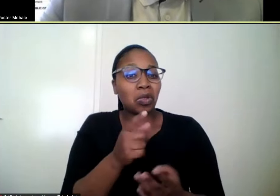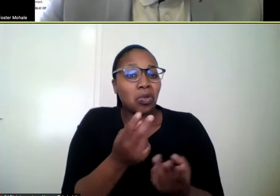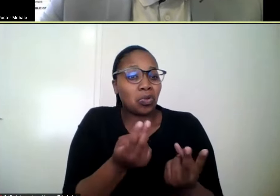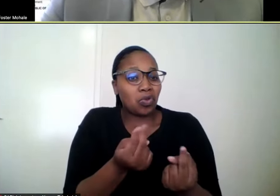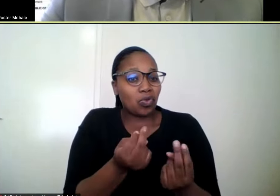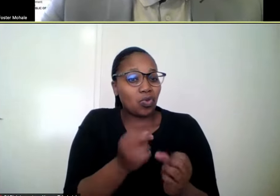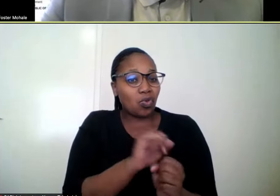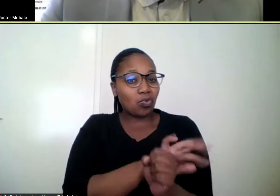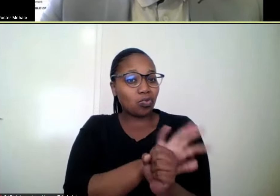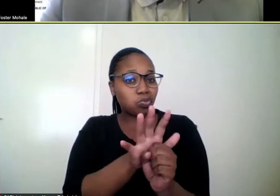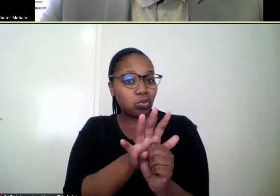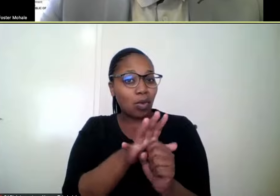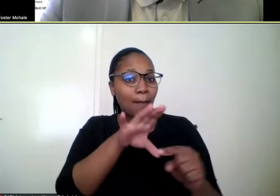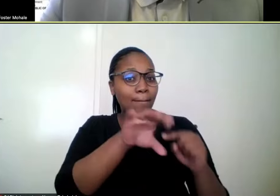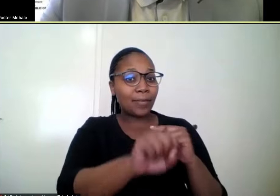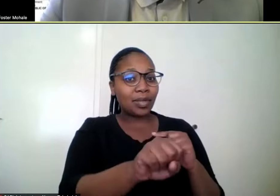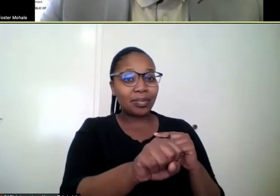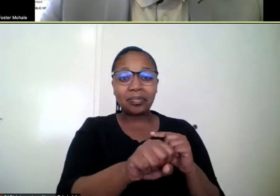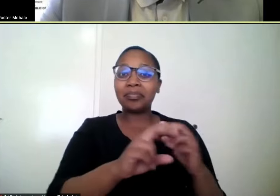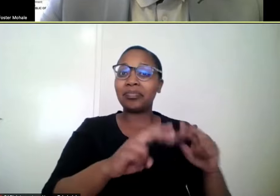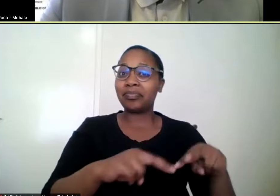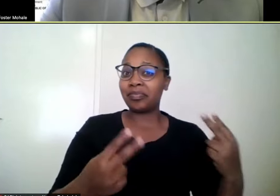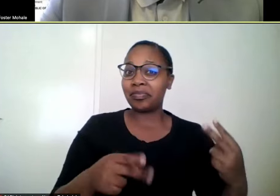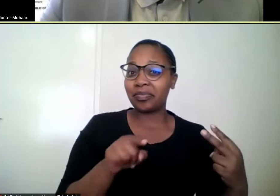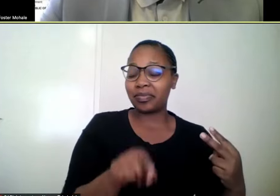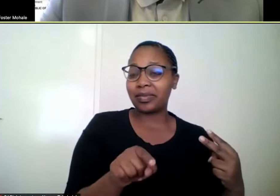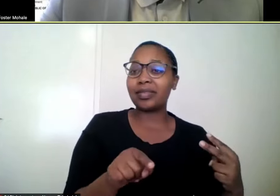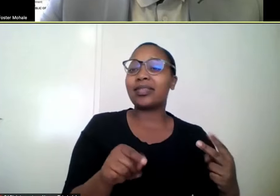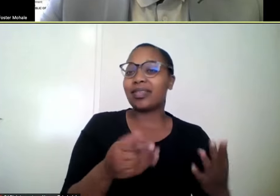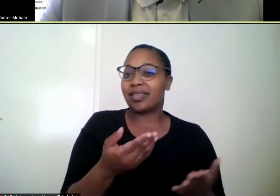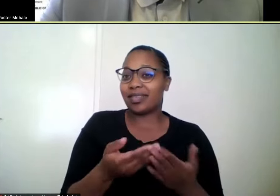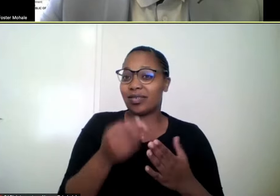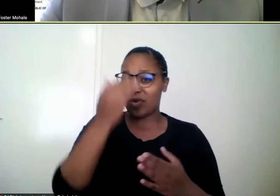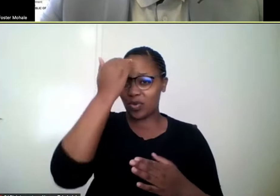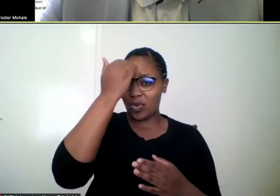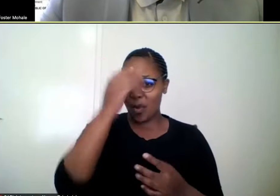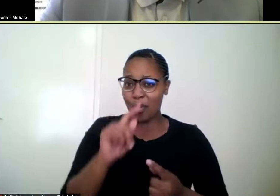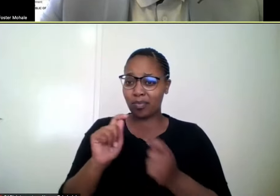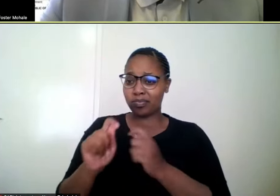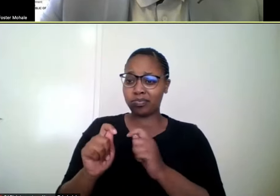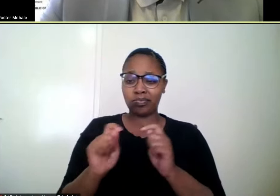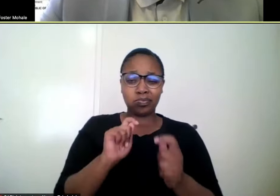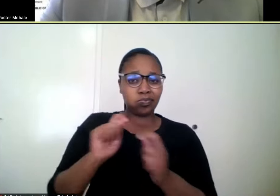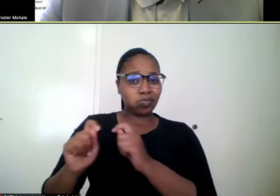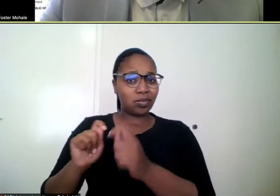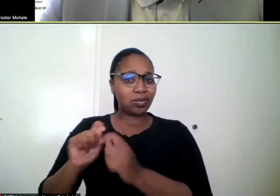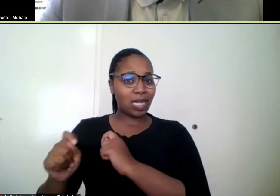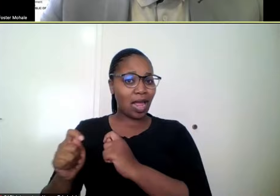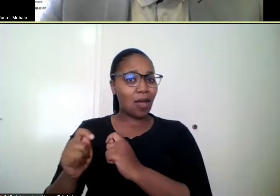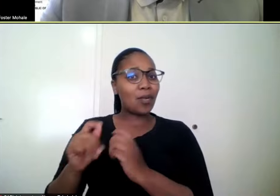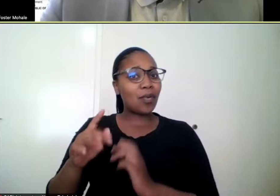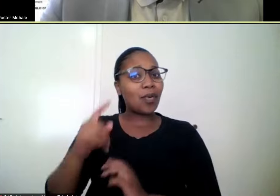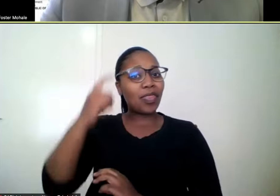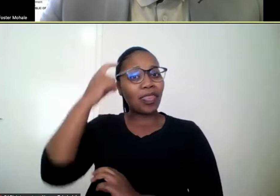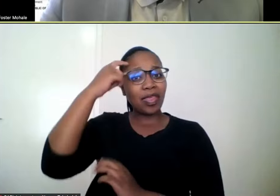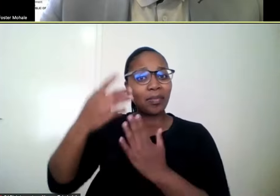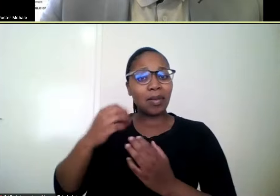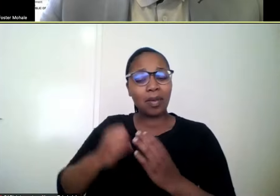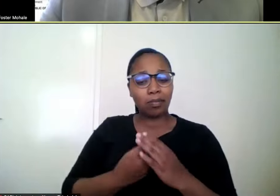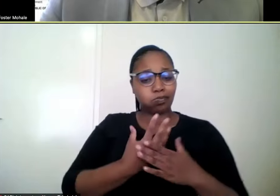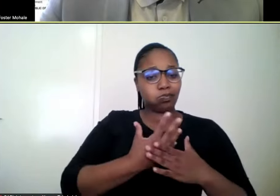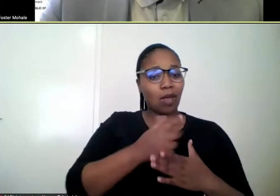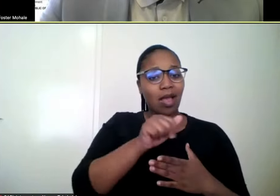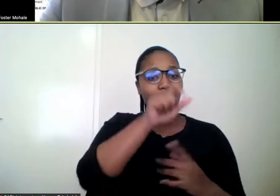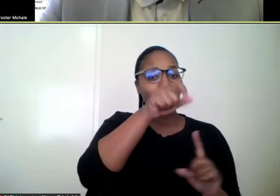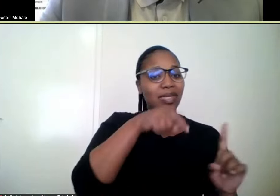What do you know about at this stage how it evolved? Do you think it will likely arose in someone with a compromised